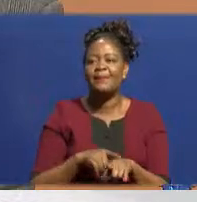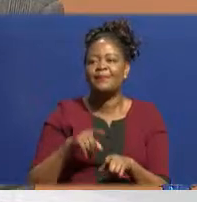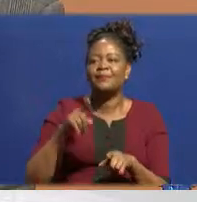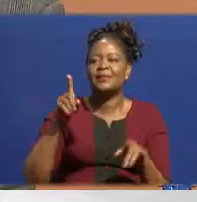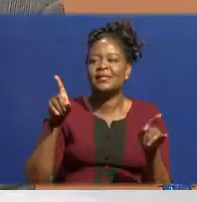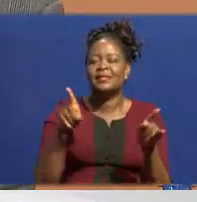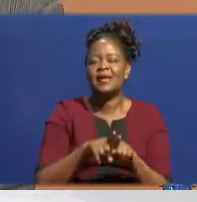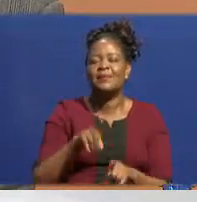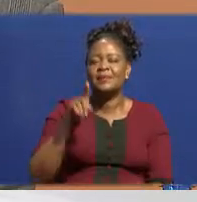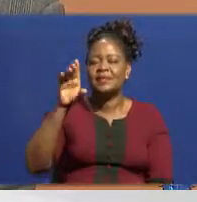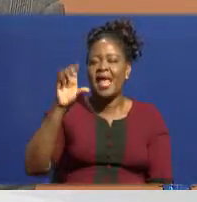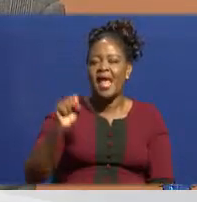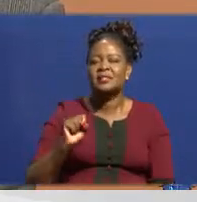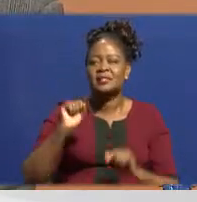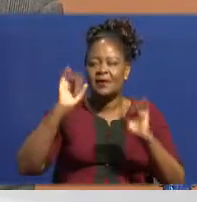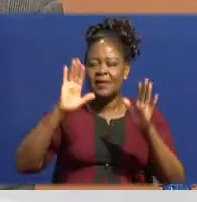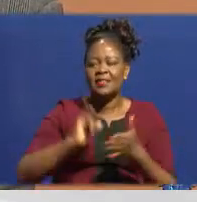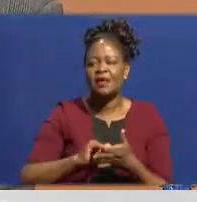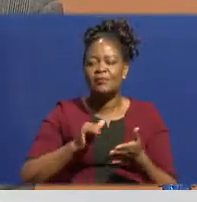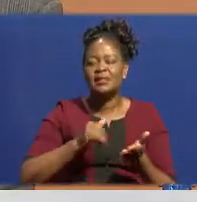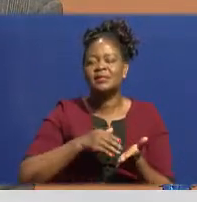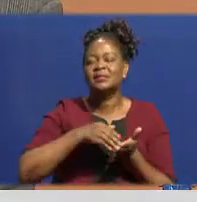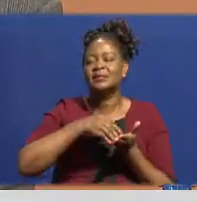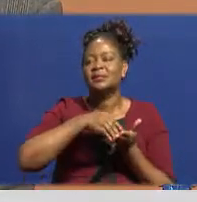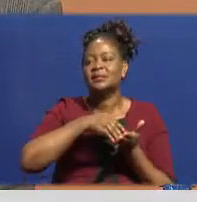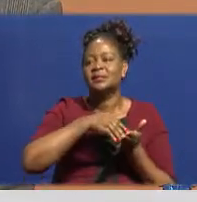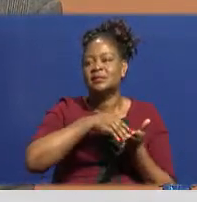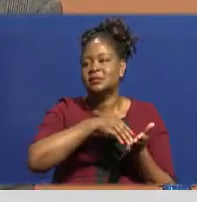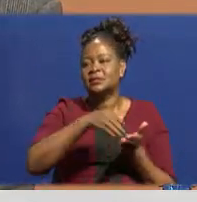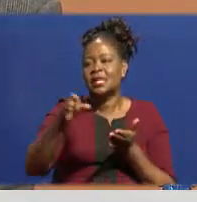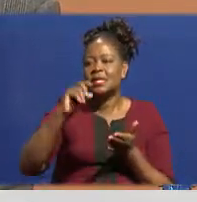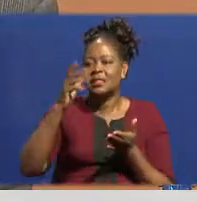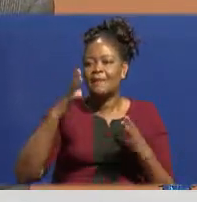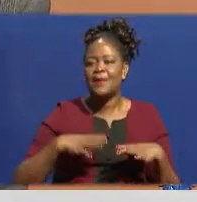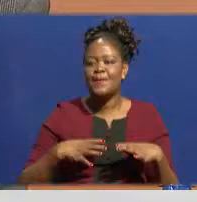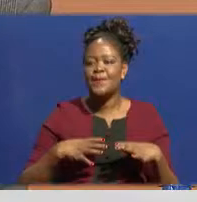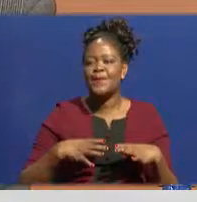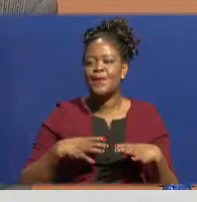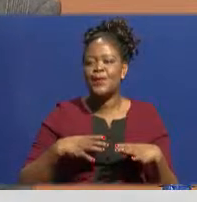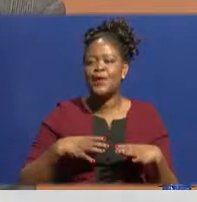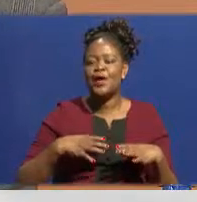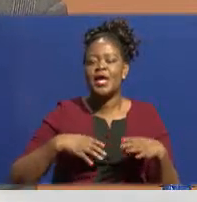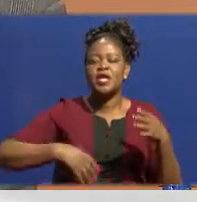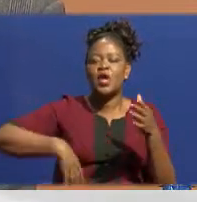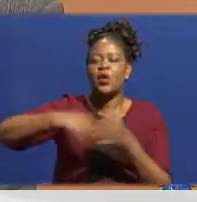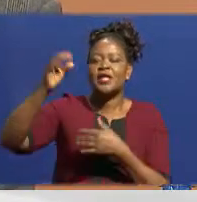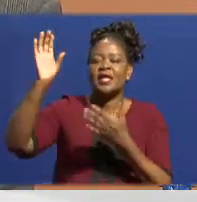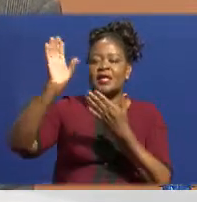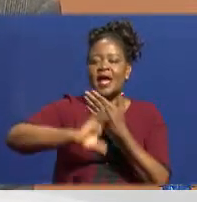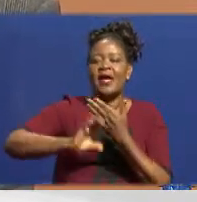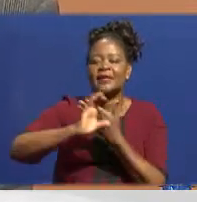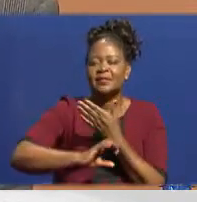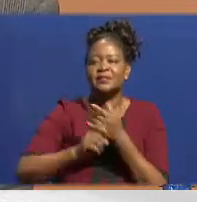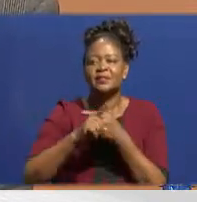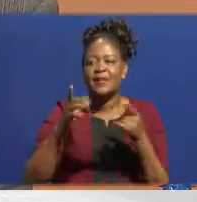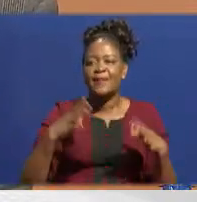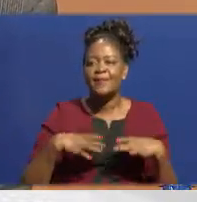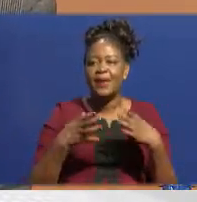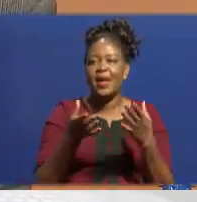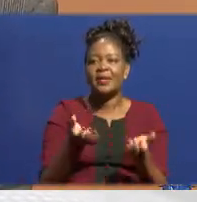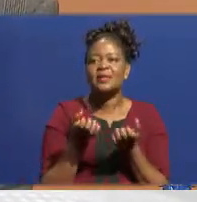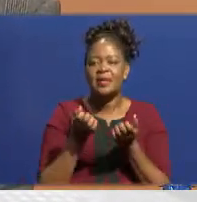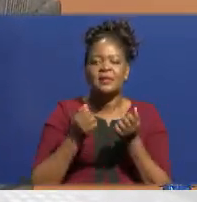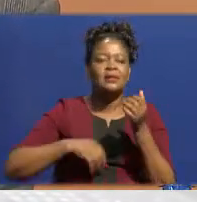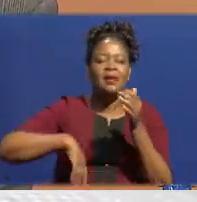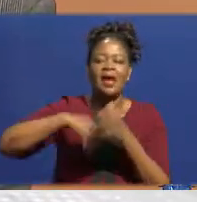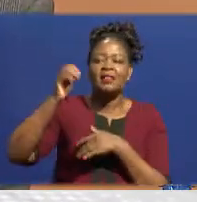is campaigning that we have to send some of our personnel abroad. These personnel are truly needed